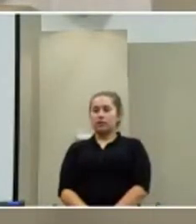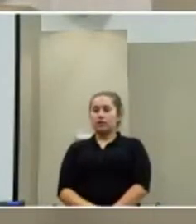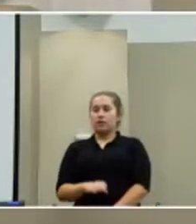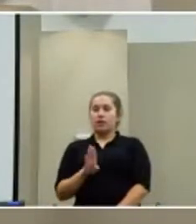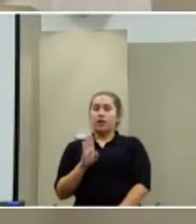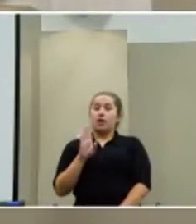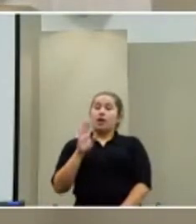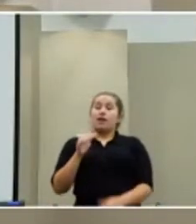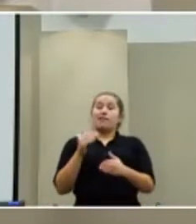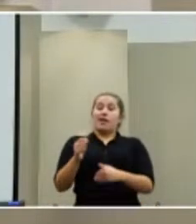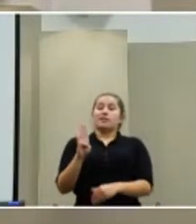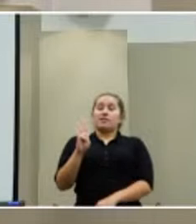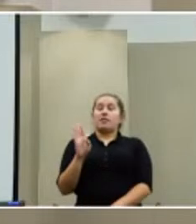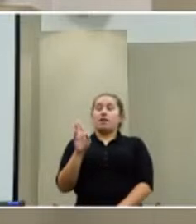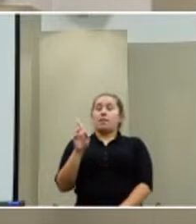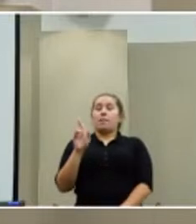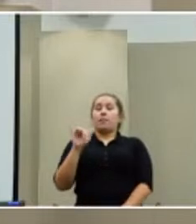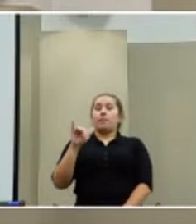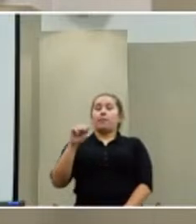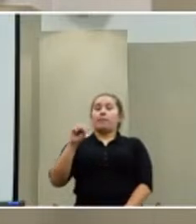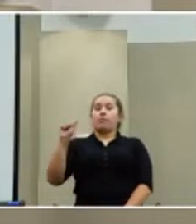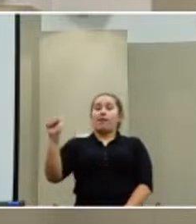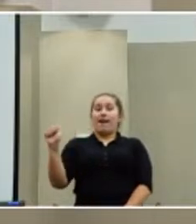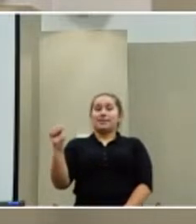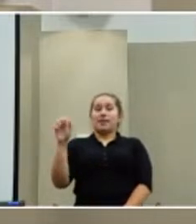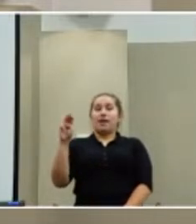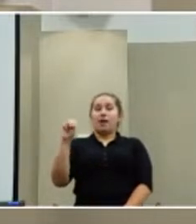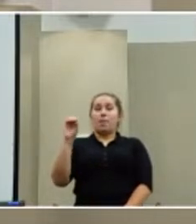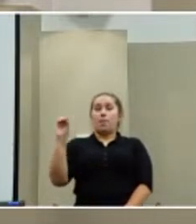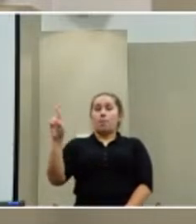Next, we have Briassa Moore.